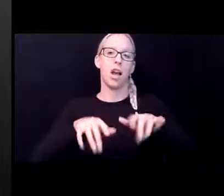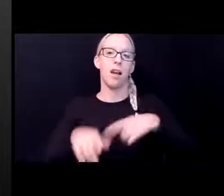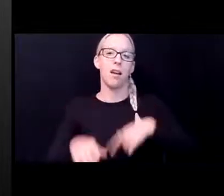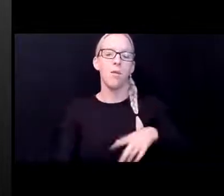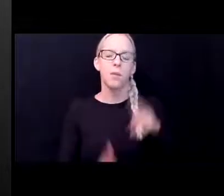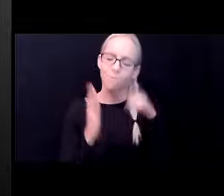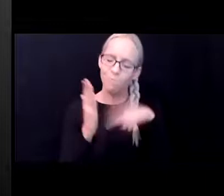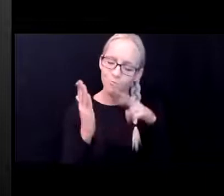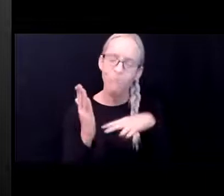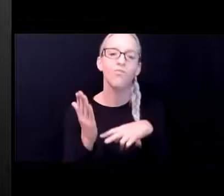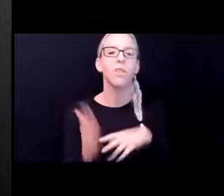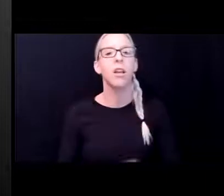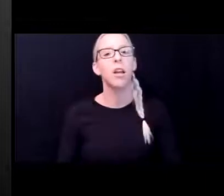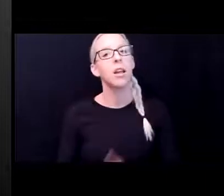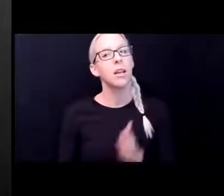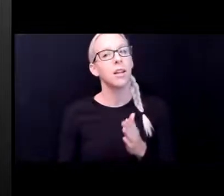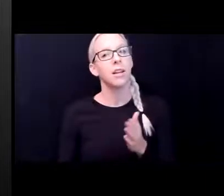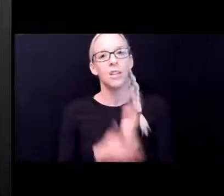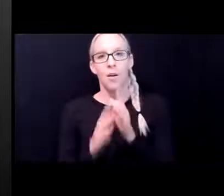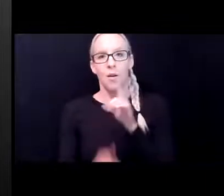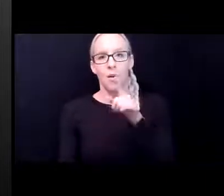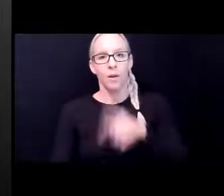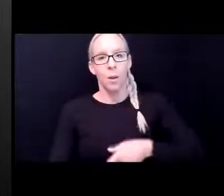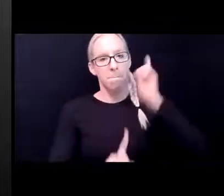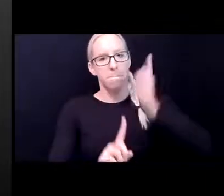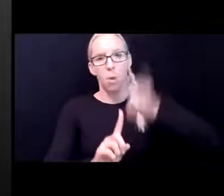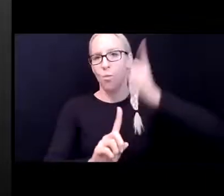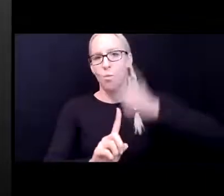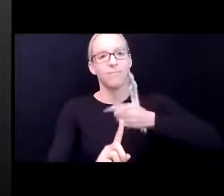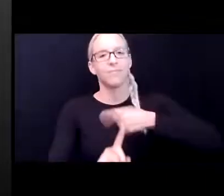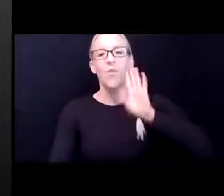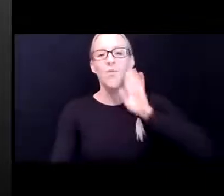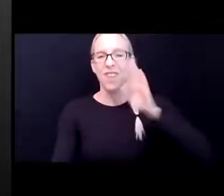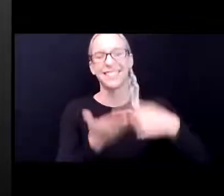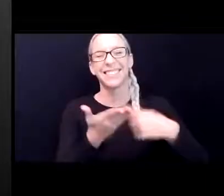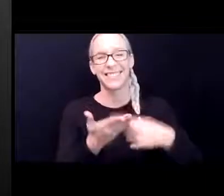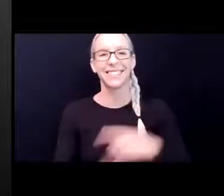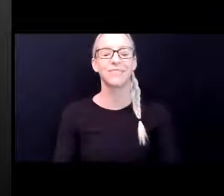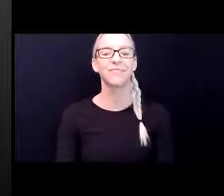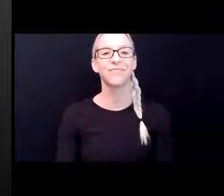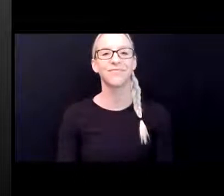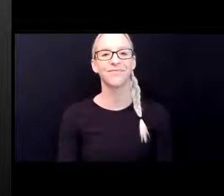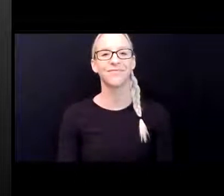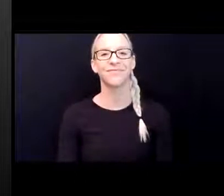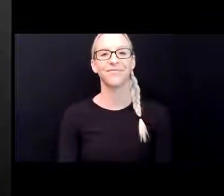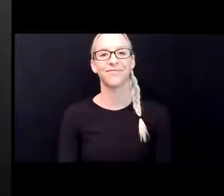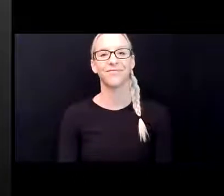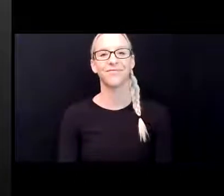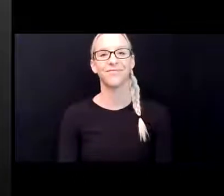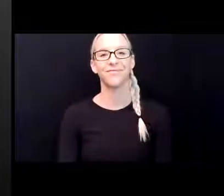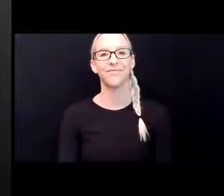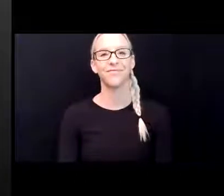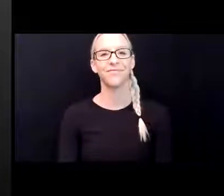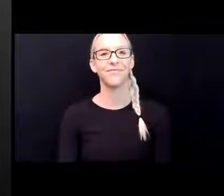them were right on point on some of the things we're going to talk about. The other thing that I would say is, this goes back to